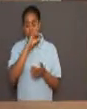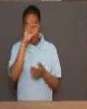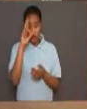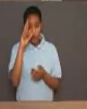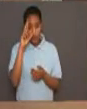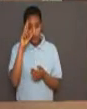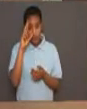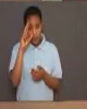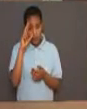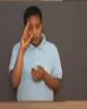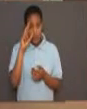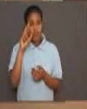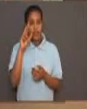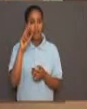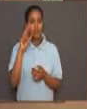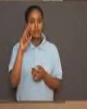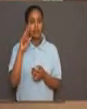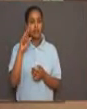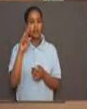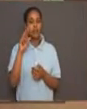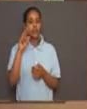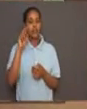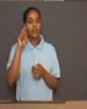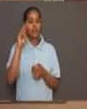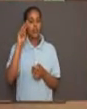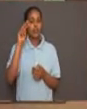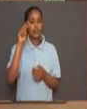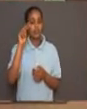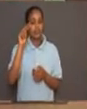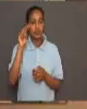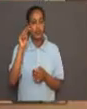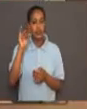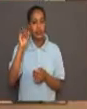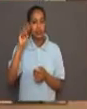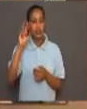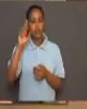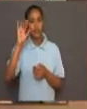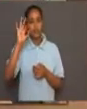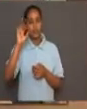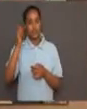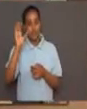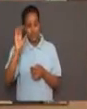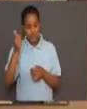because of the nitrification of the ammonium ion.